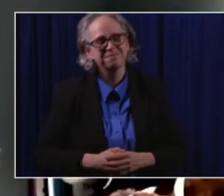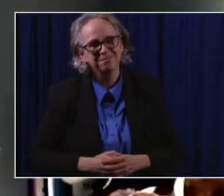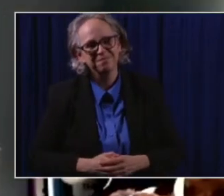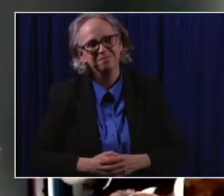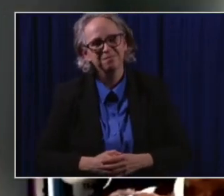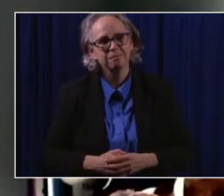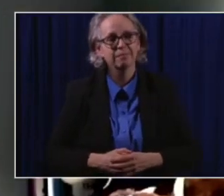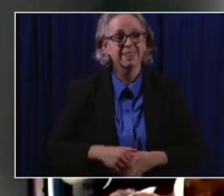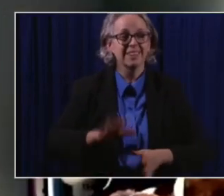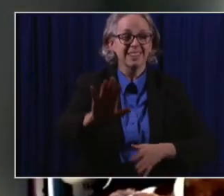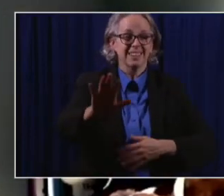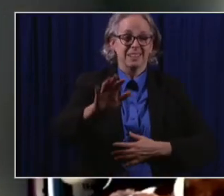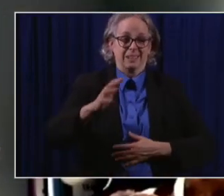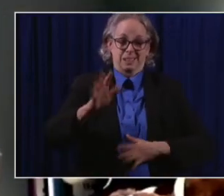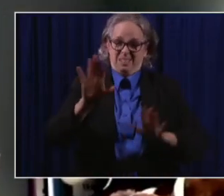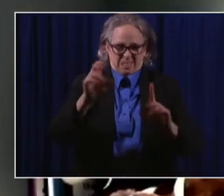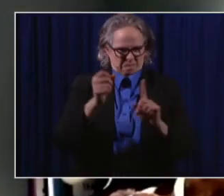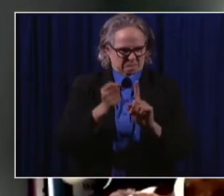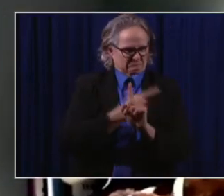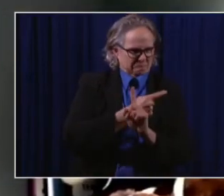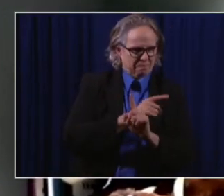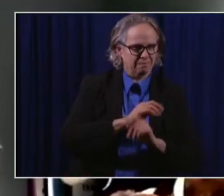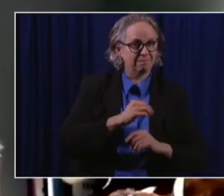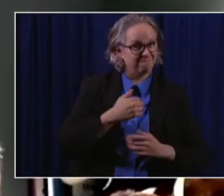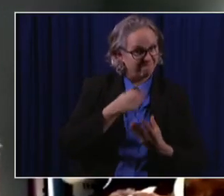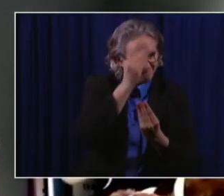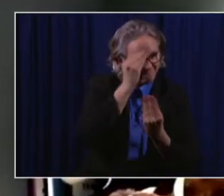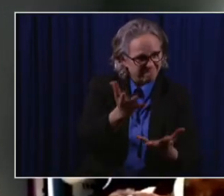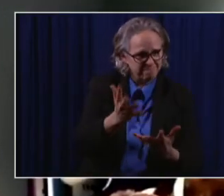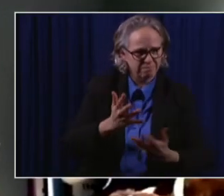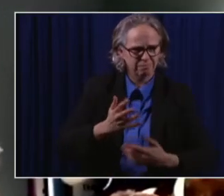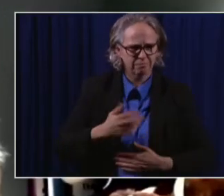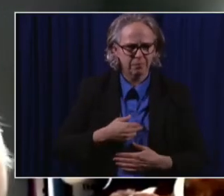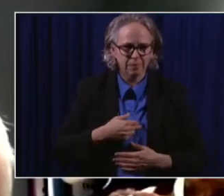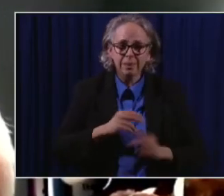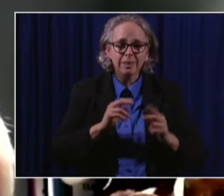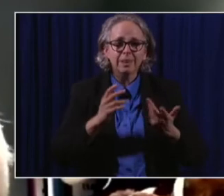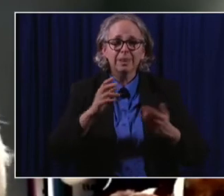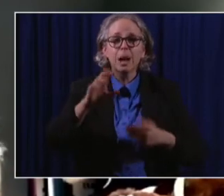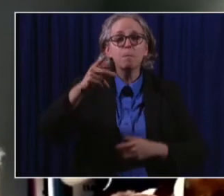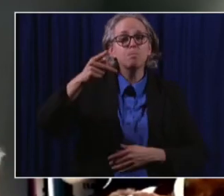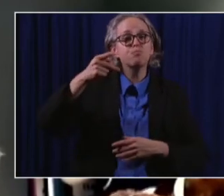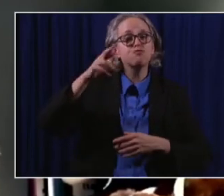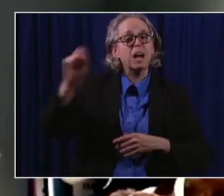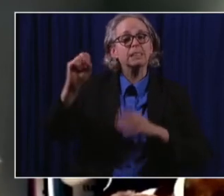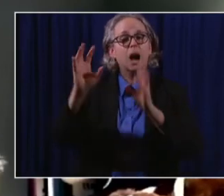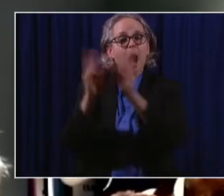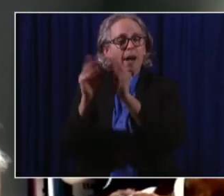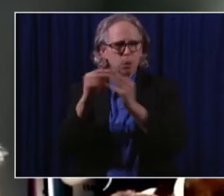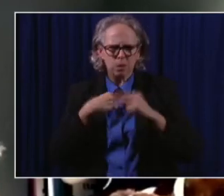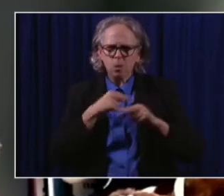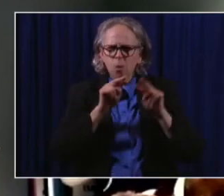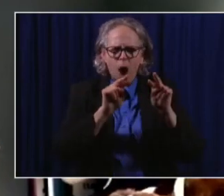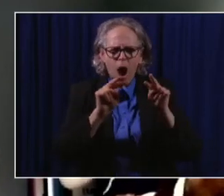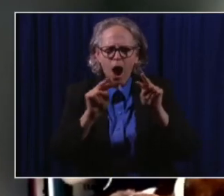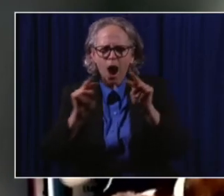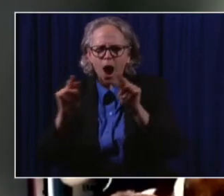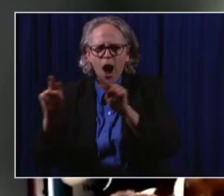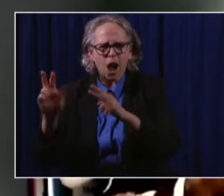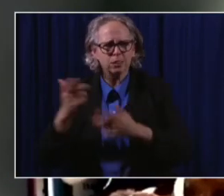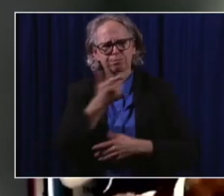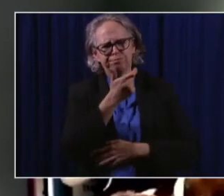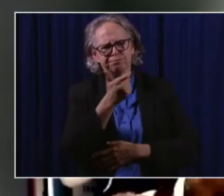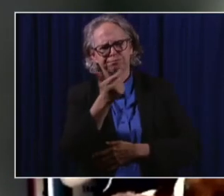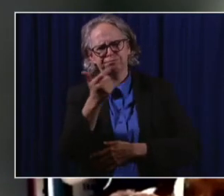the way, we watch it all the time in a different view of the elephant than your team watches it, Governor, but same messaging. And